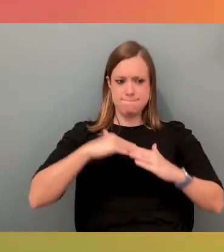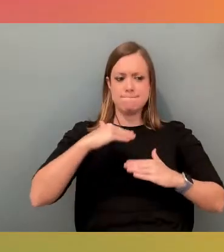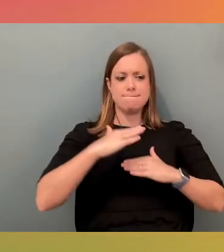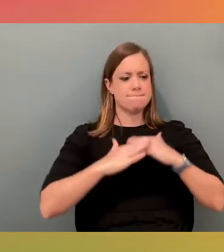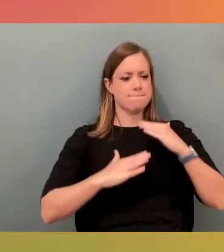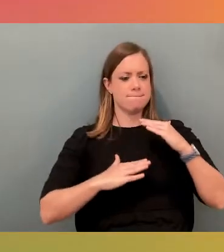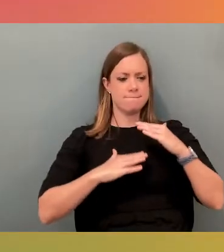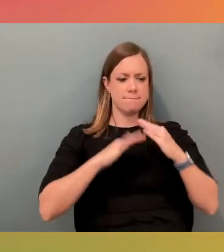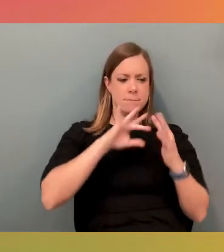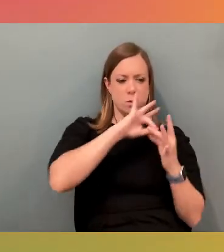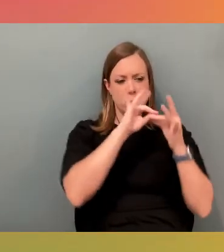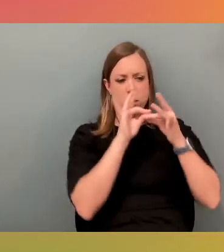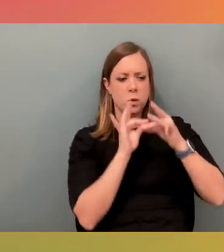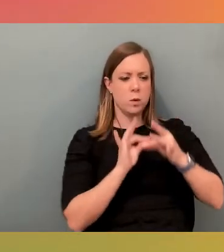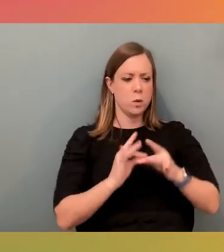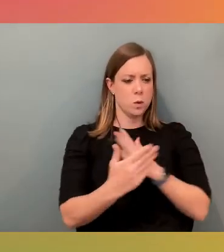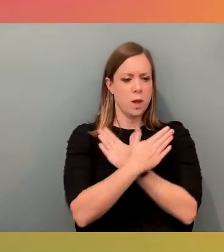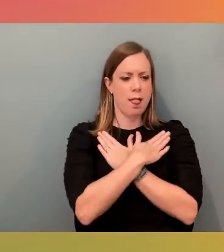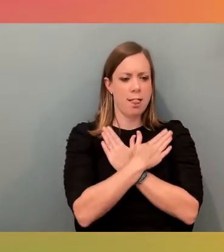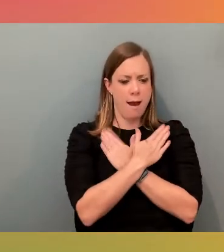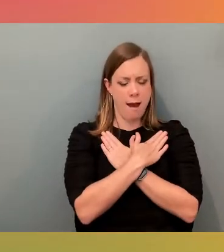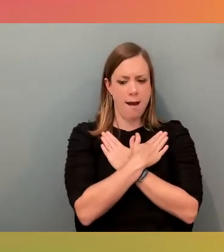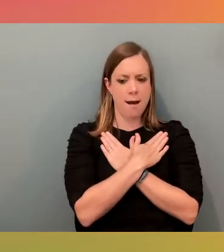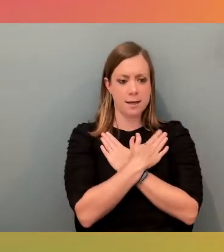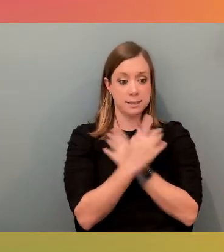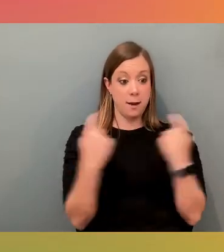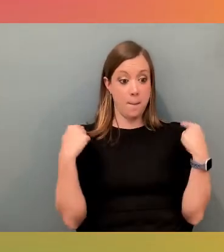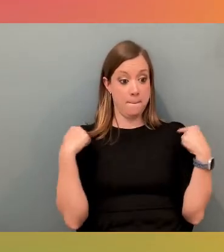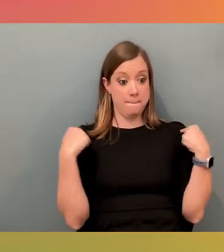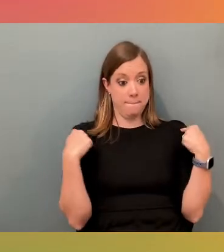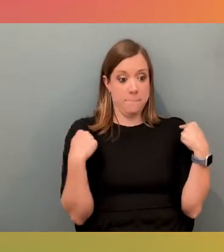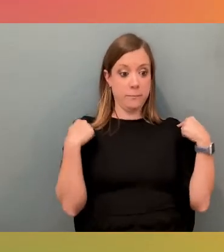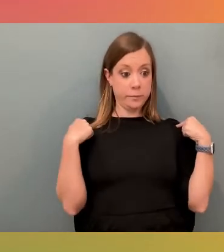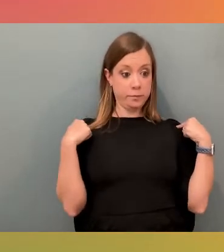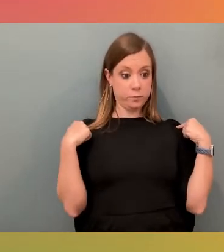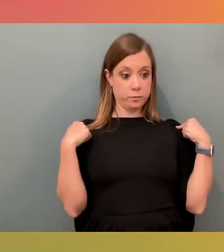See if you can tuck your shoulder blades underneath you.